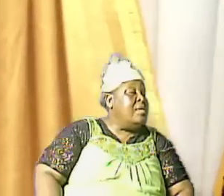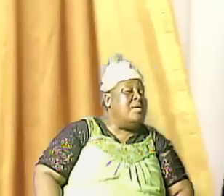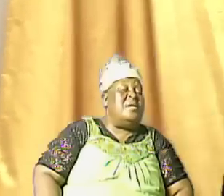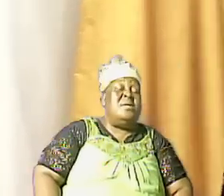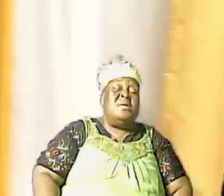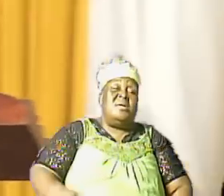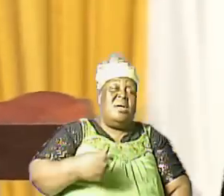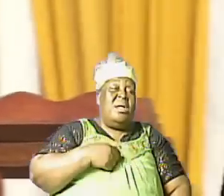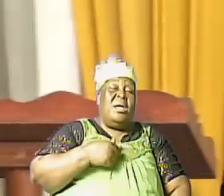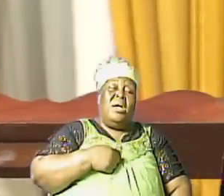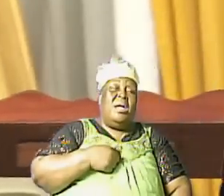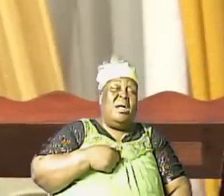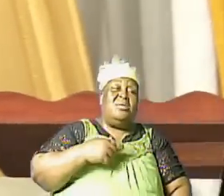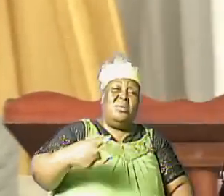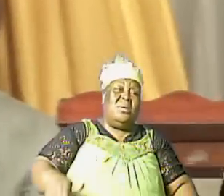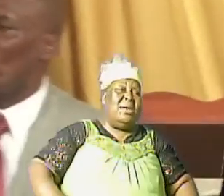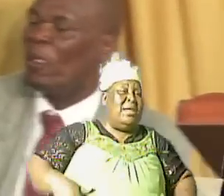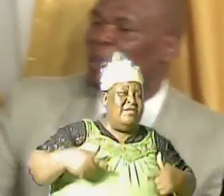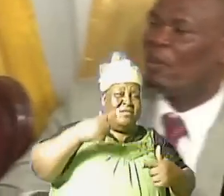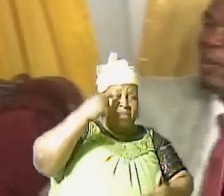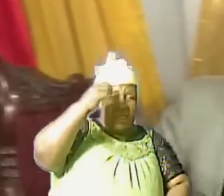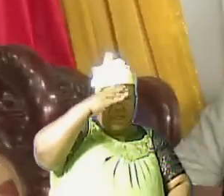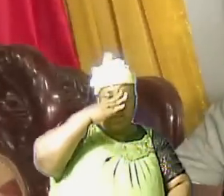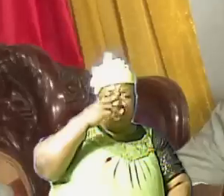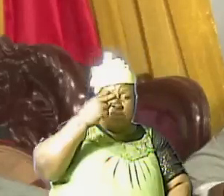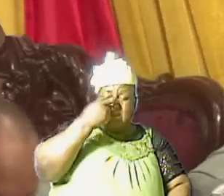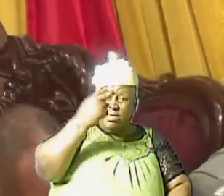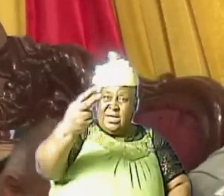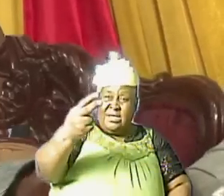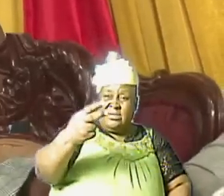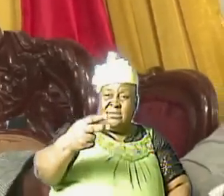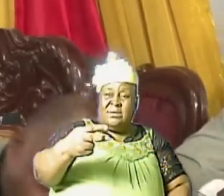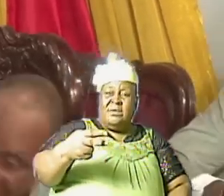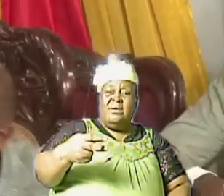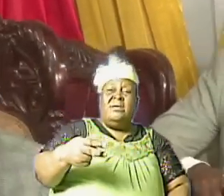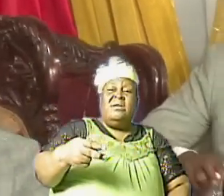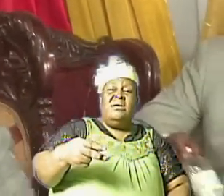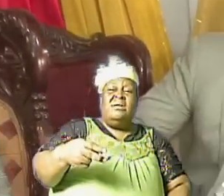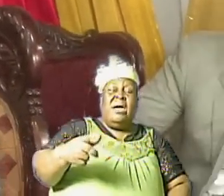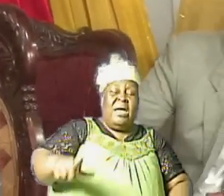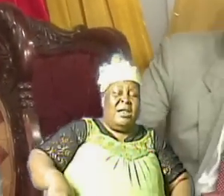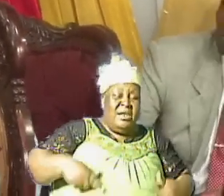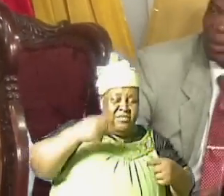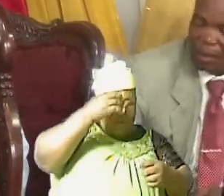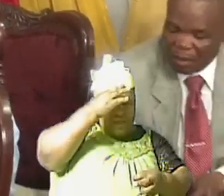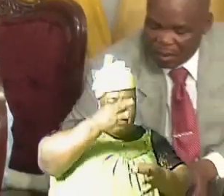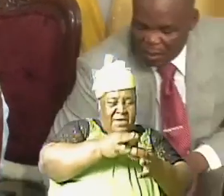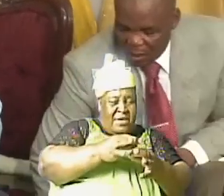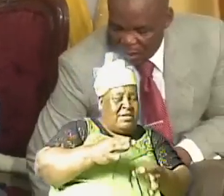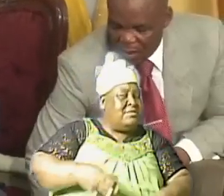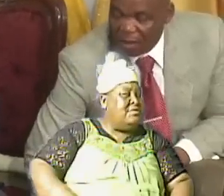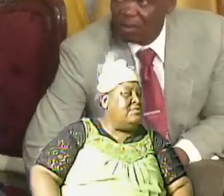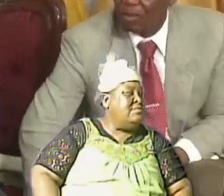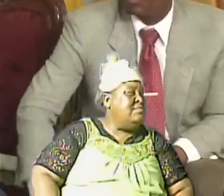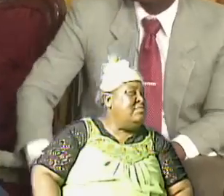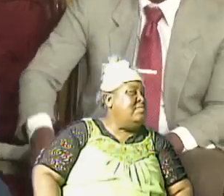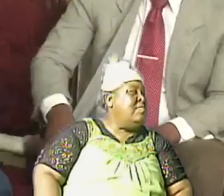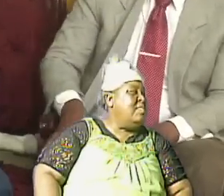I don't walk by sight. I walk by faith.